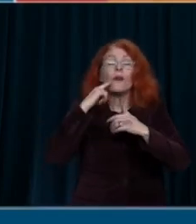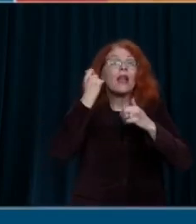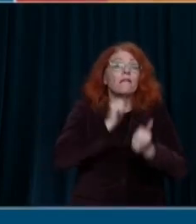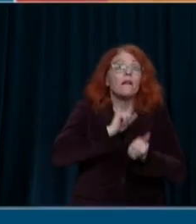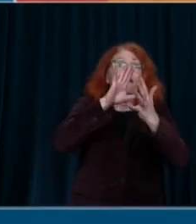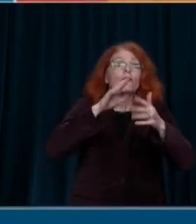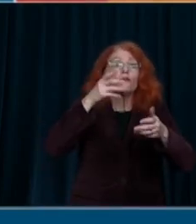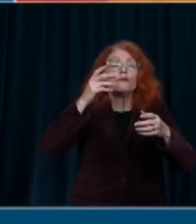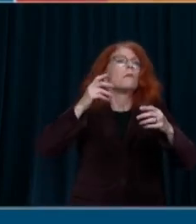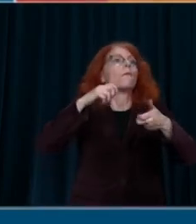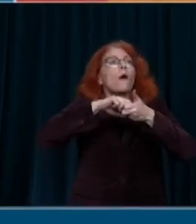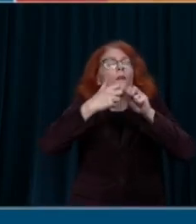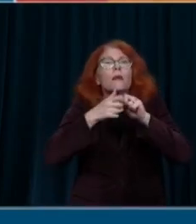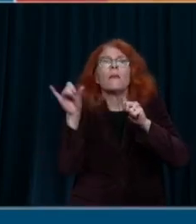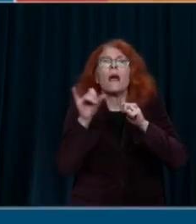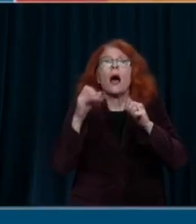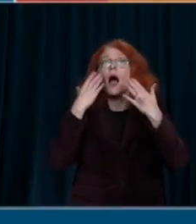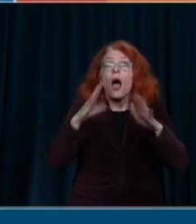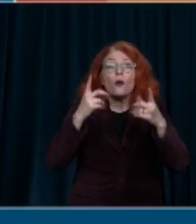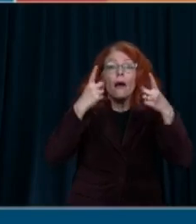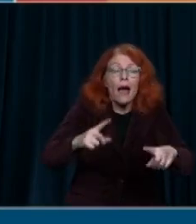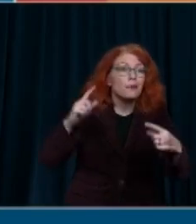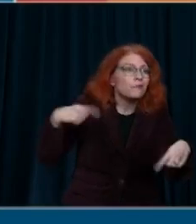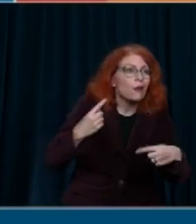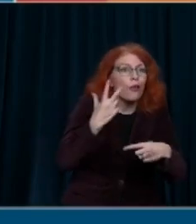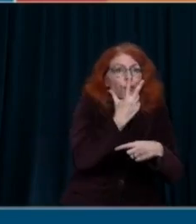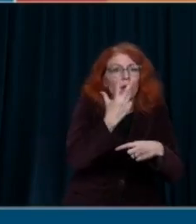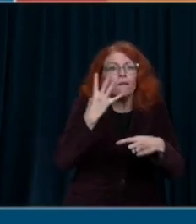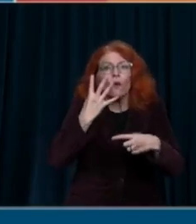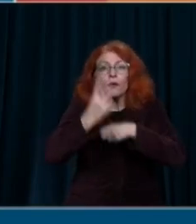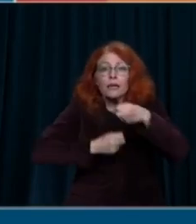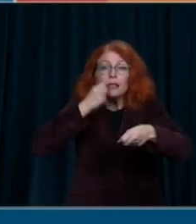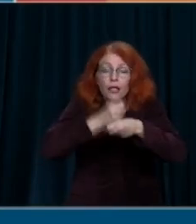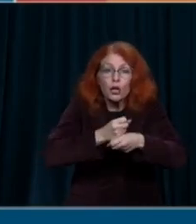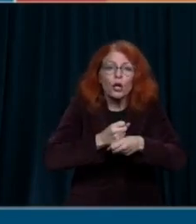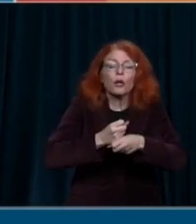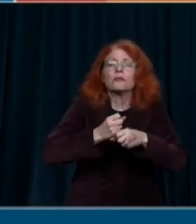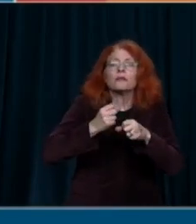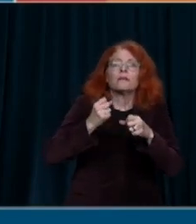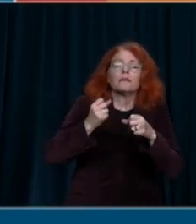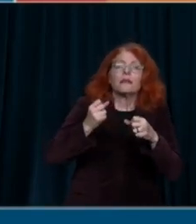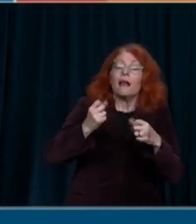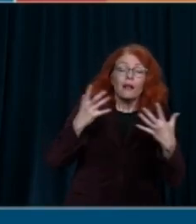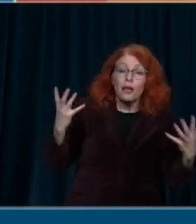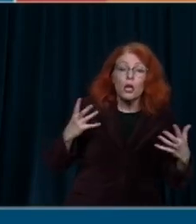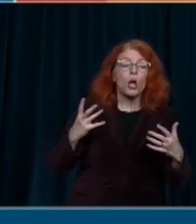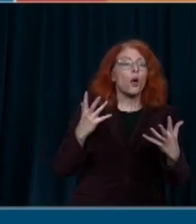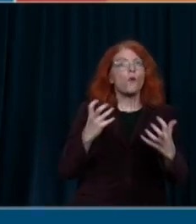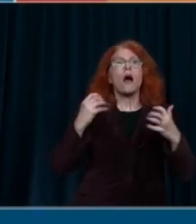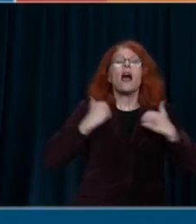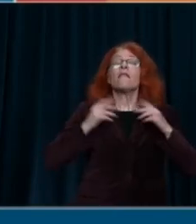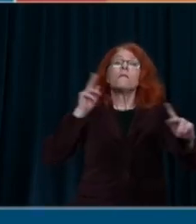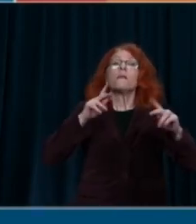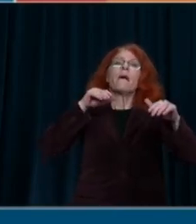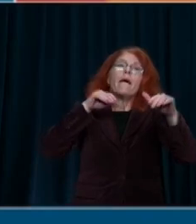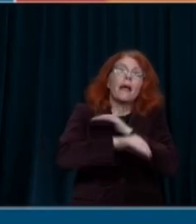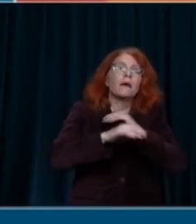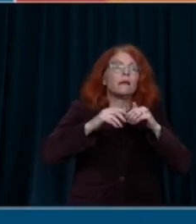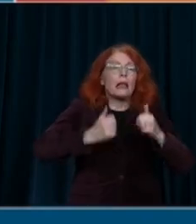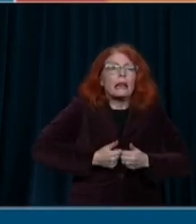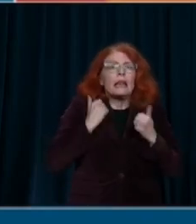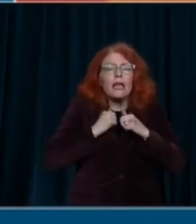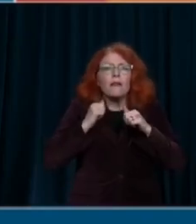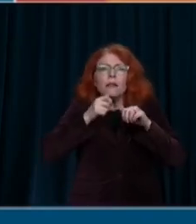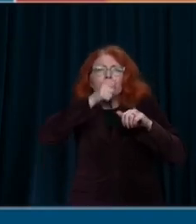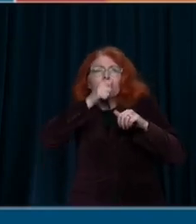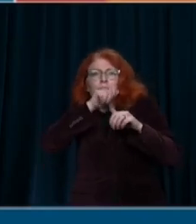trouble. Like, I don't know, what's happened over the last 3 or 4 years? The idea that we just want to have people come in here and live under the shadows